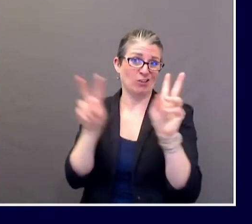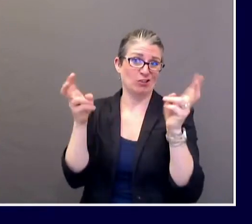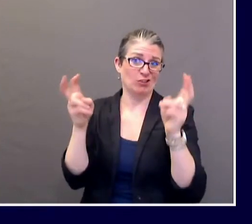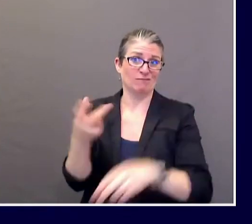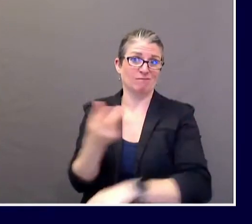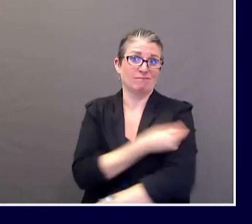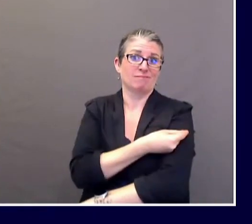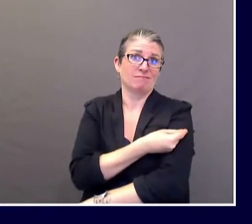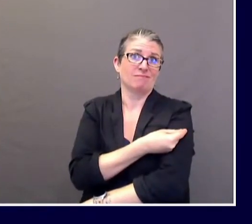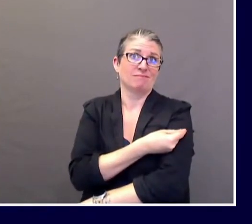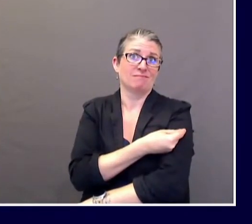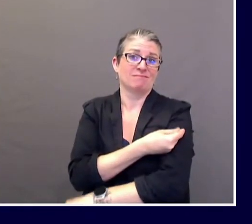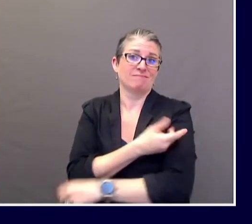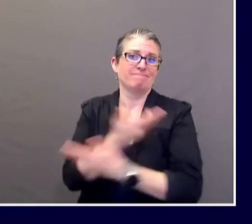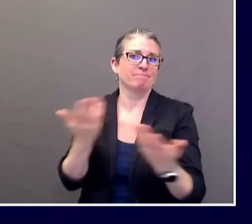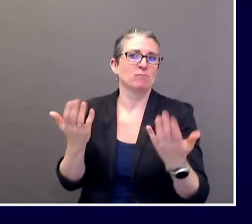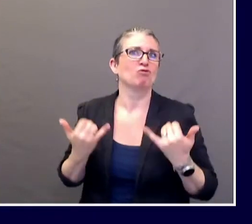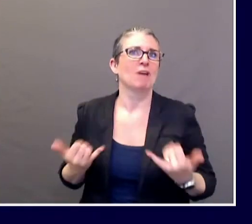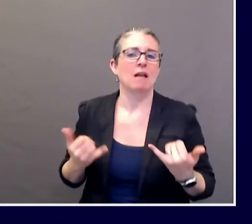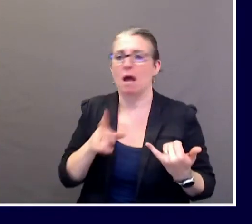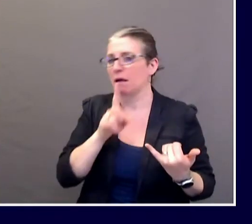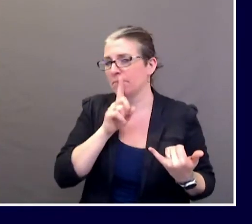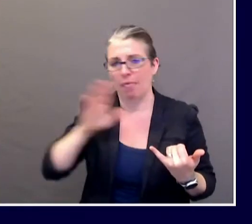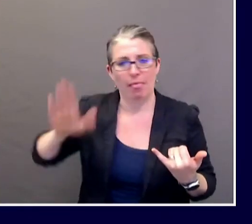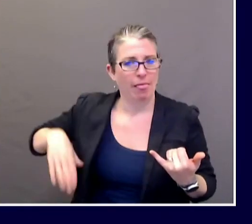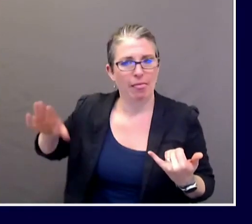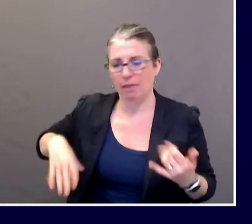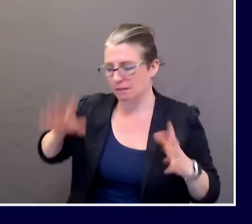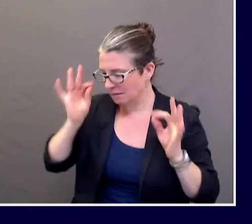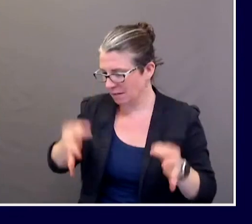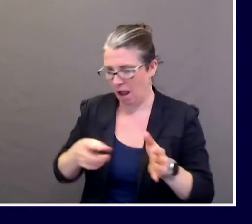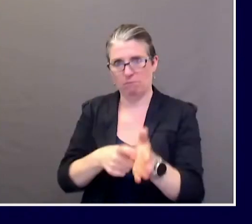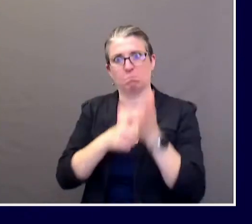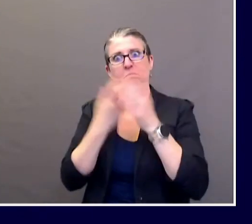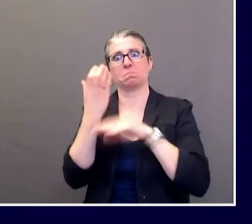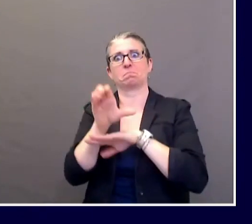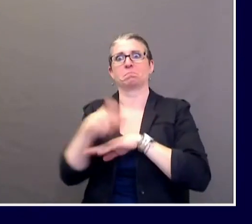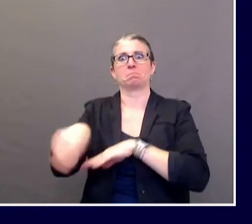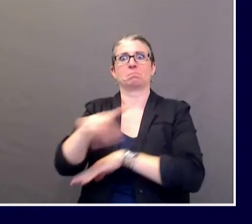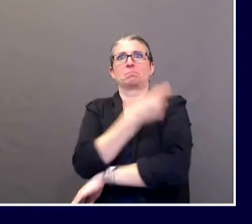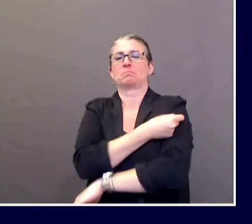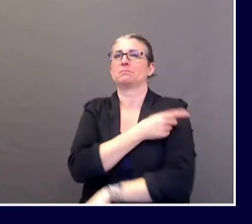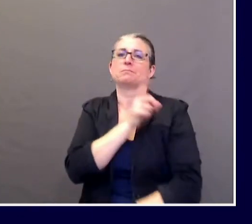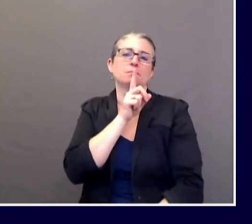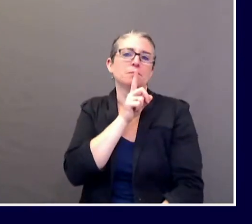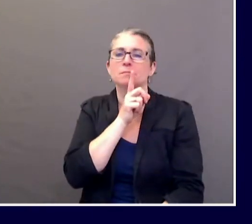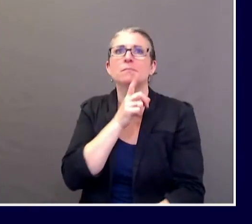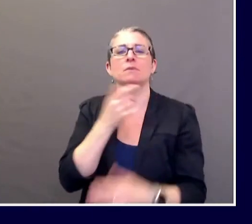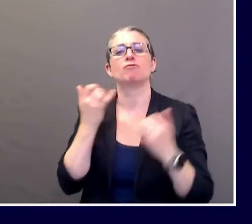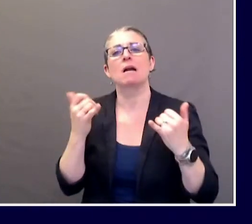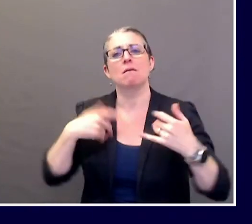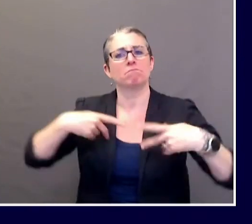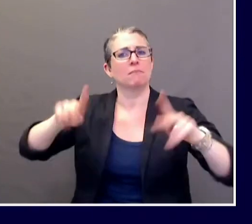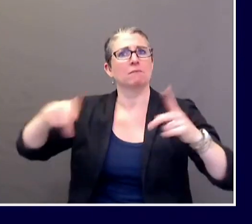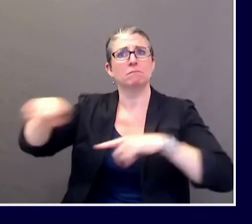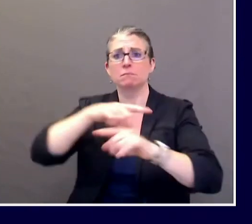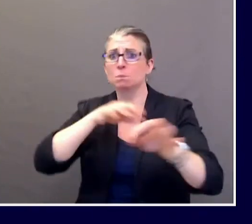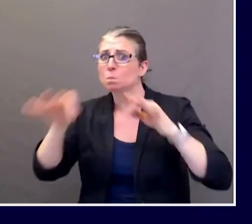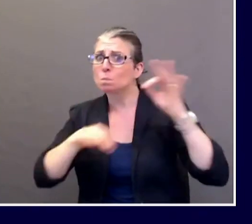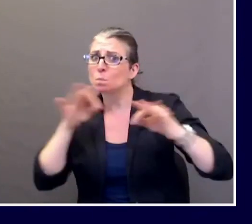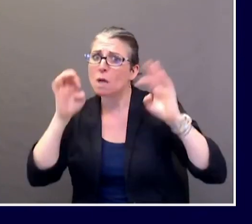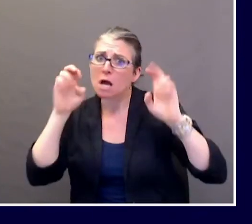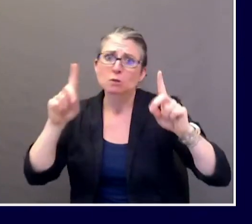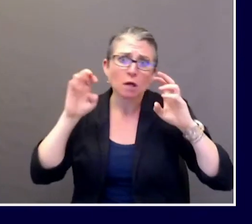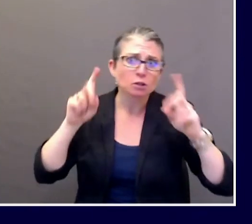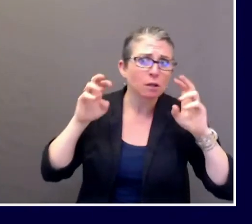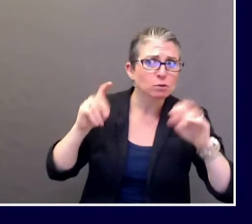discussion is. Right now, our focus is on creating incentives, making the case for vaccines. I'm not foreclosing any other